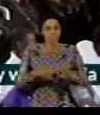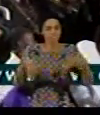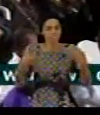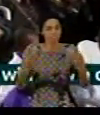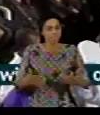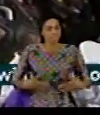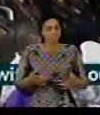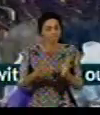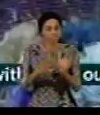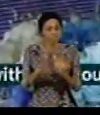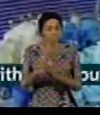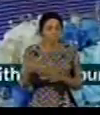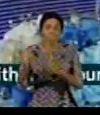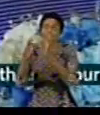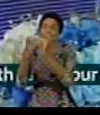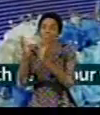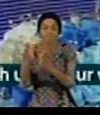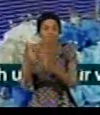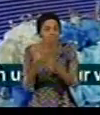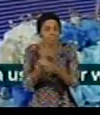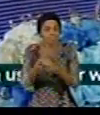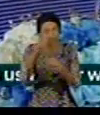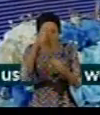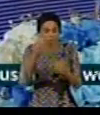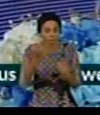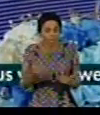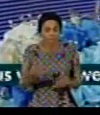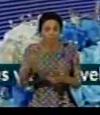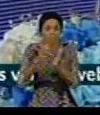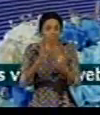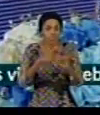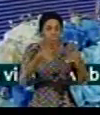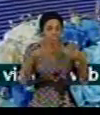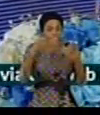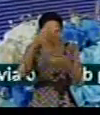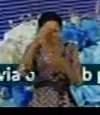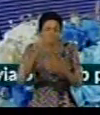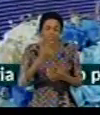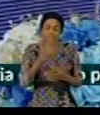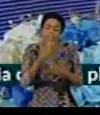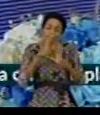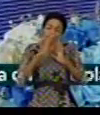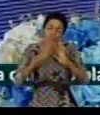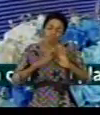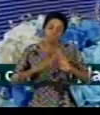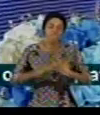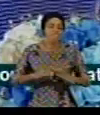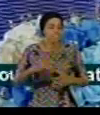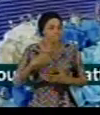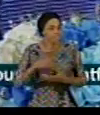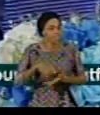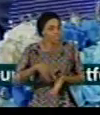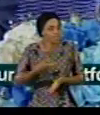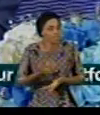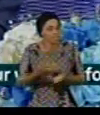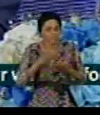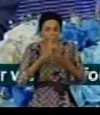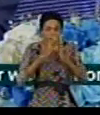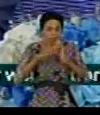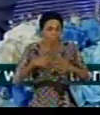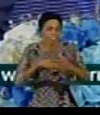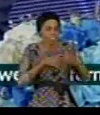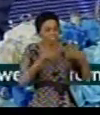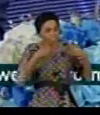The Lord has helped us tonight. Let's listen to the announcement again. By tomorrow, by